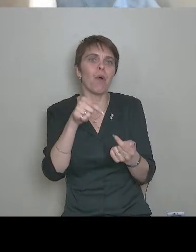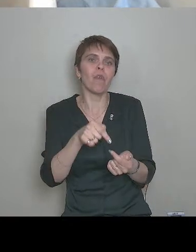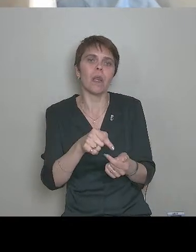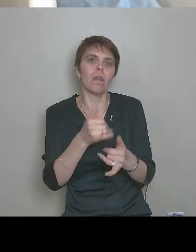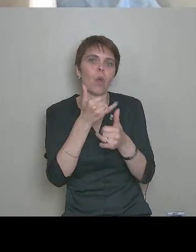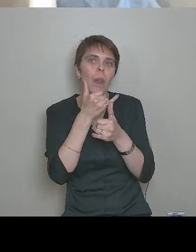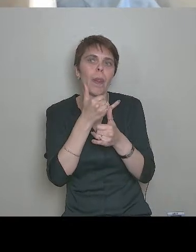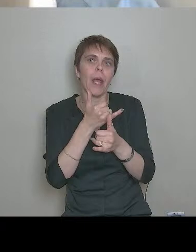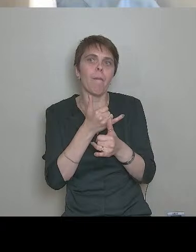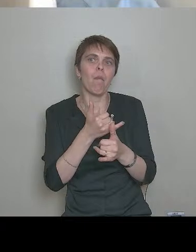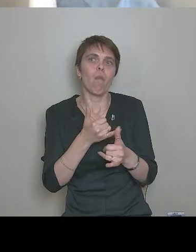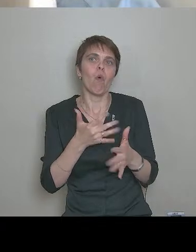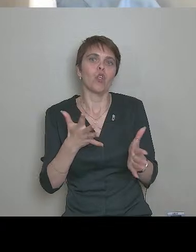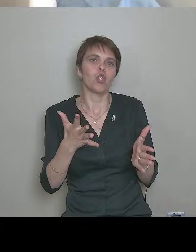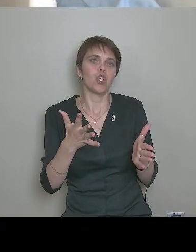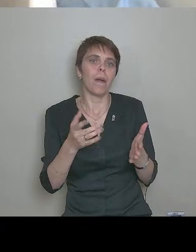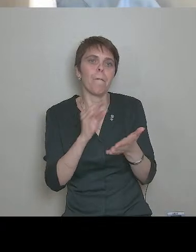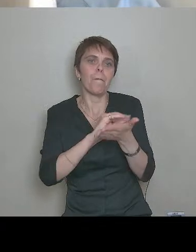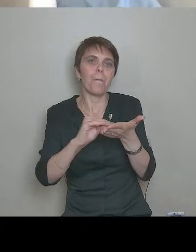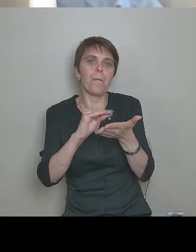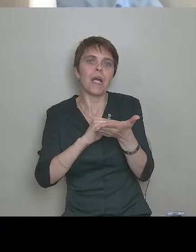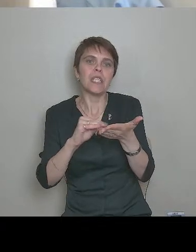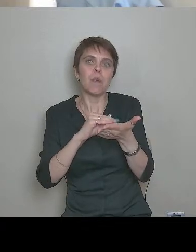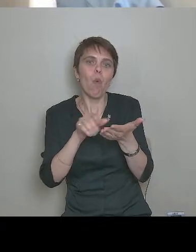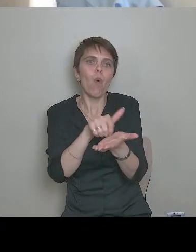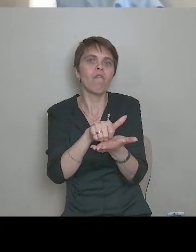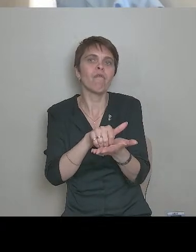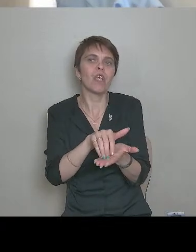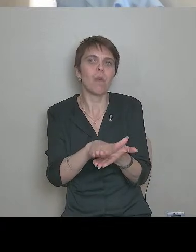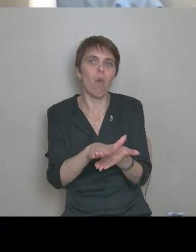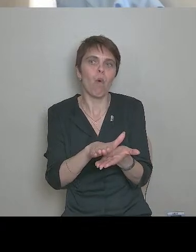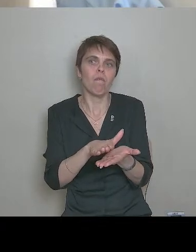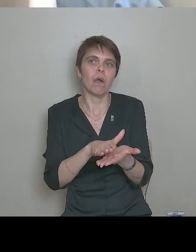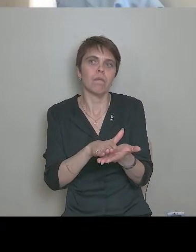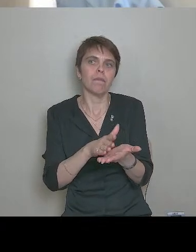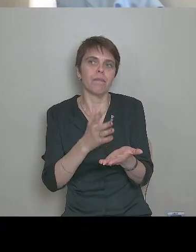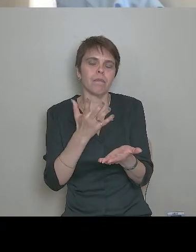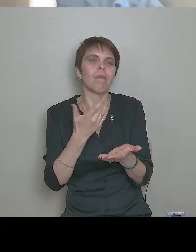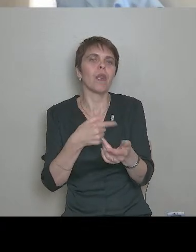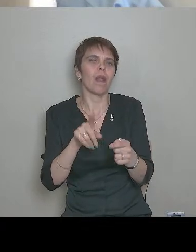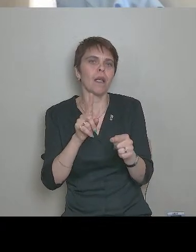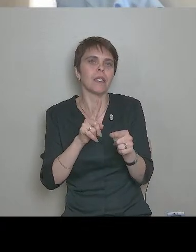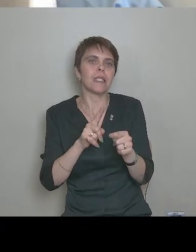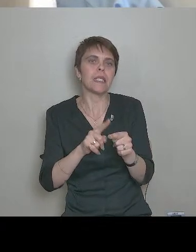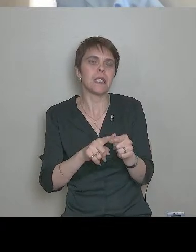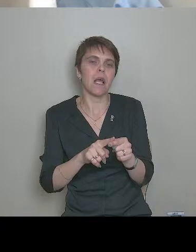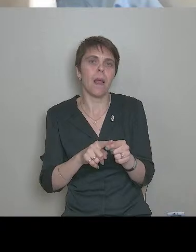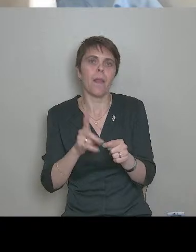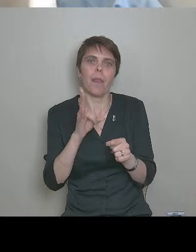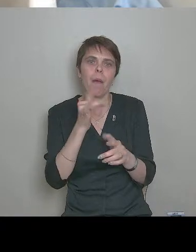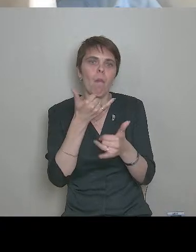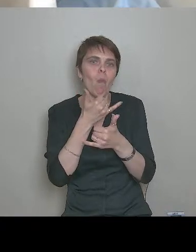as the reason for rejecting registration, then